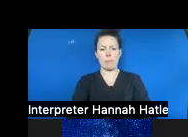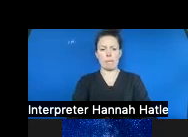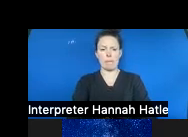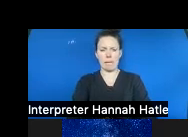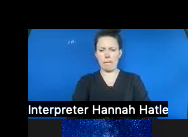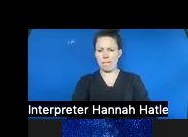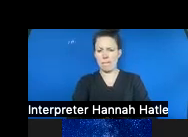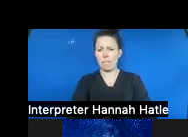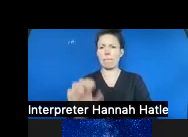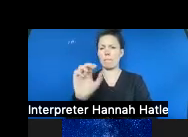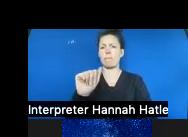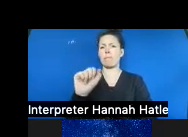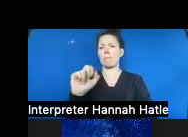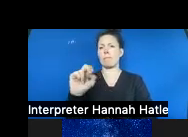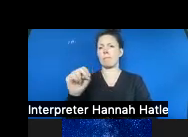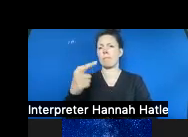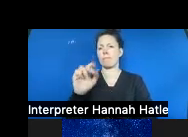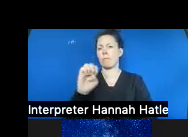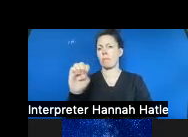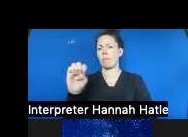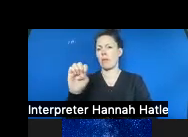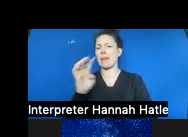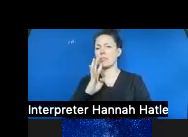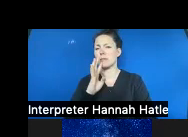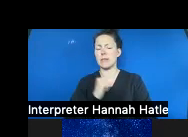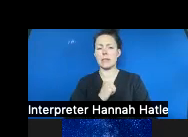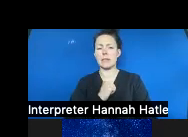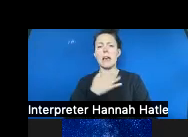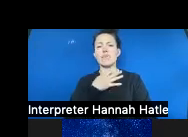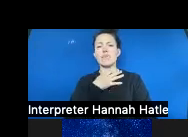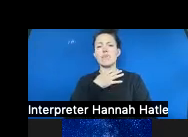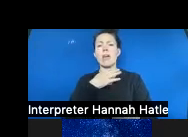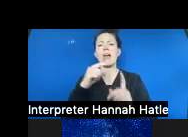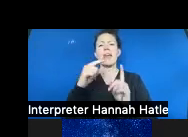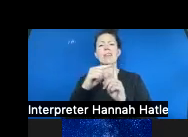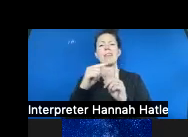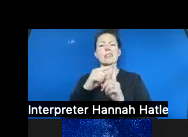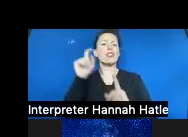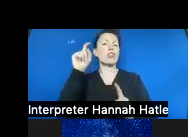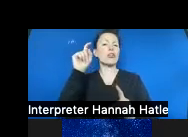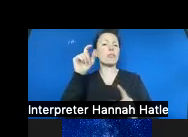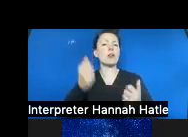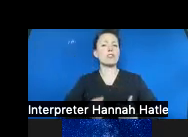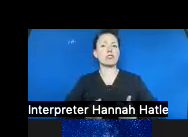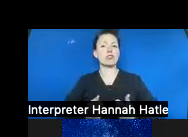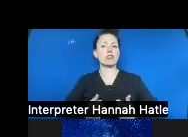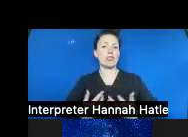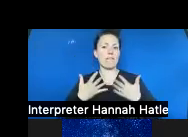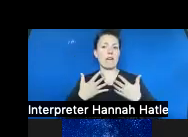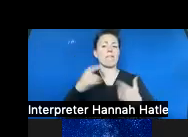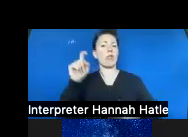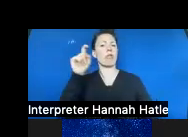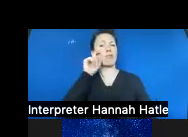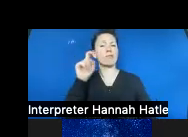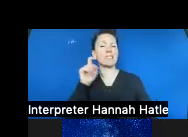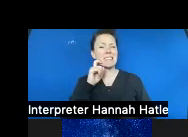Rebecca, this is Ashley. I was just wondering if the term survival sex is still being used. I often heard it